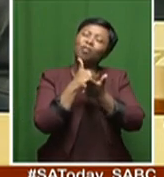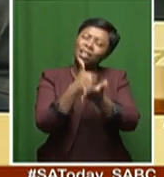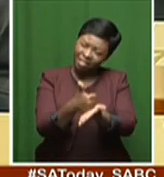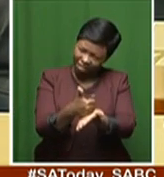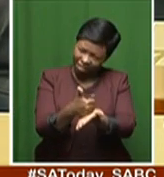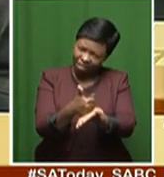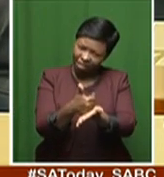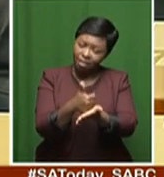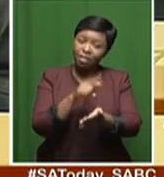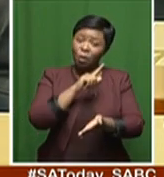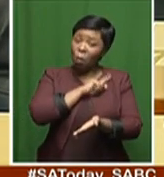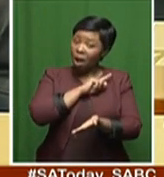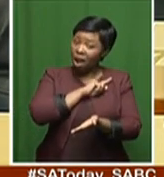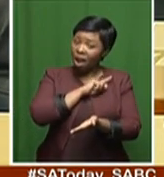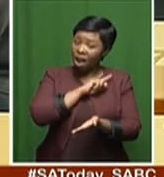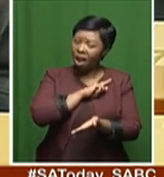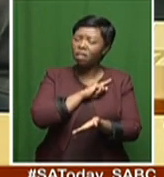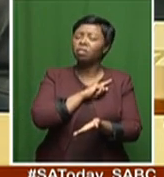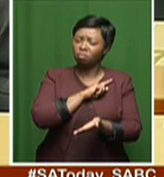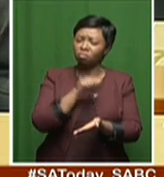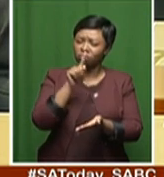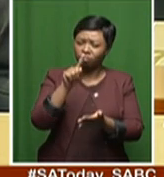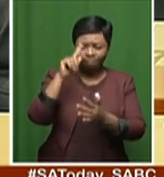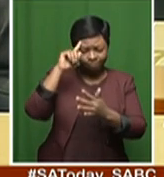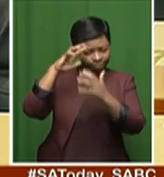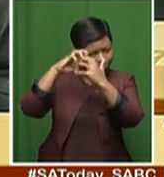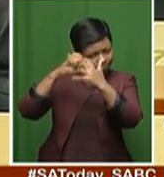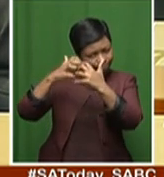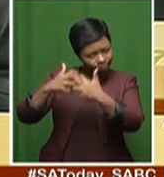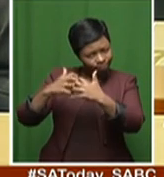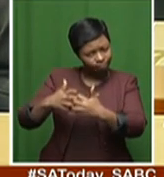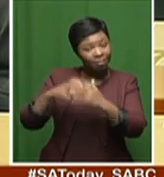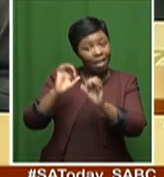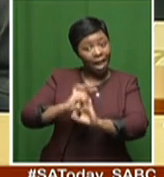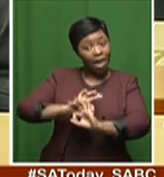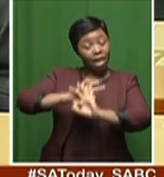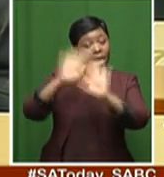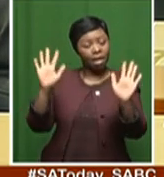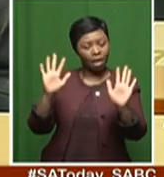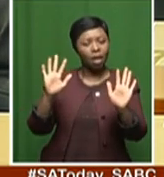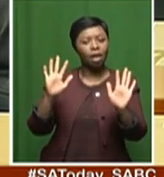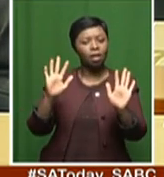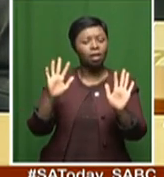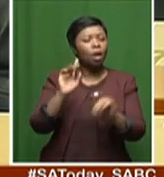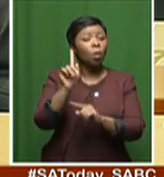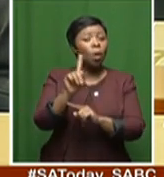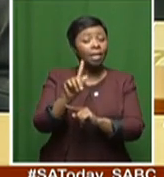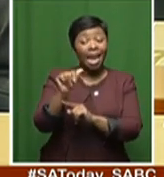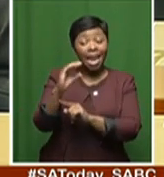a clearer picture of the ANC's approach to corruption,